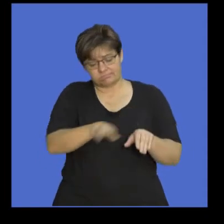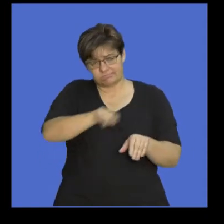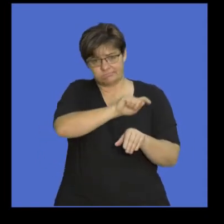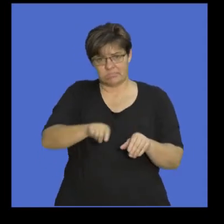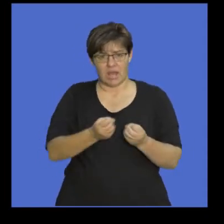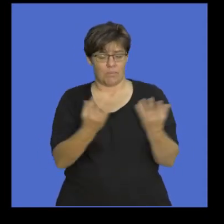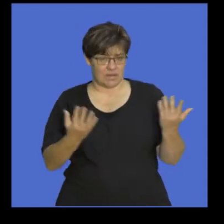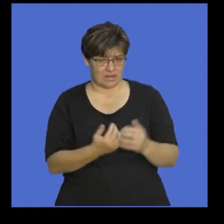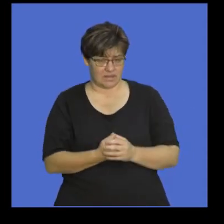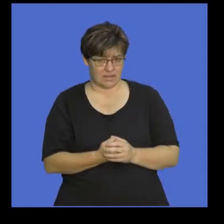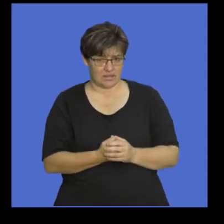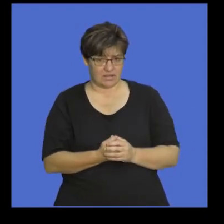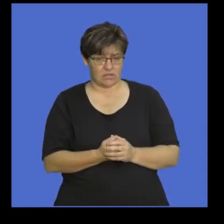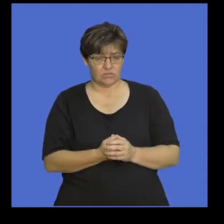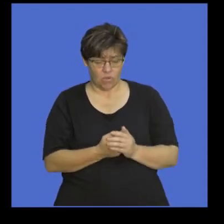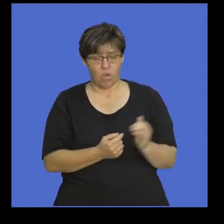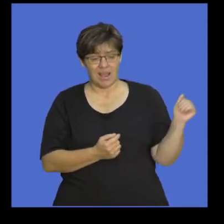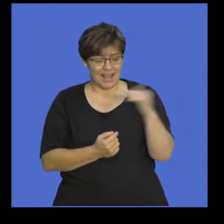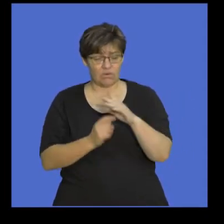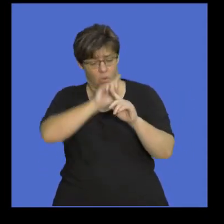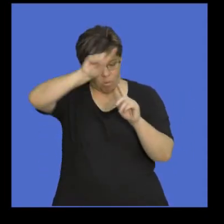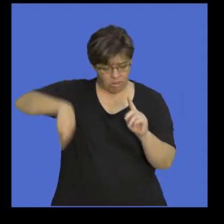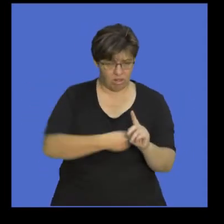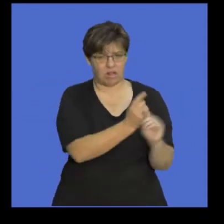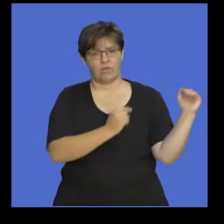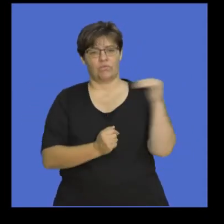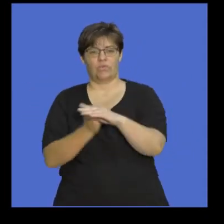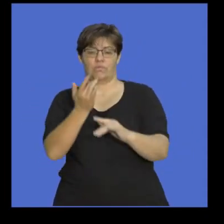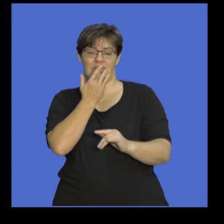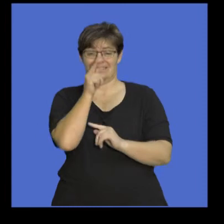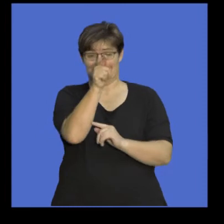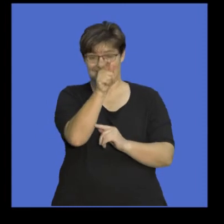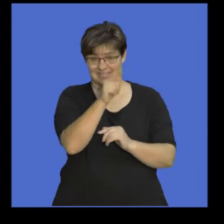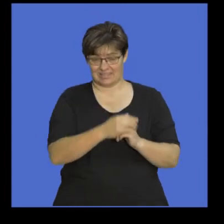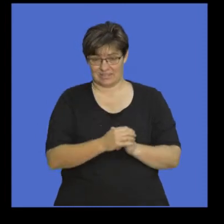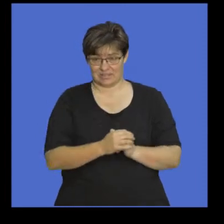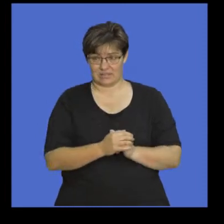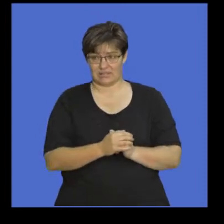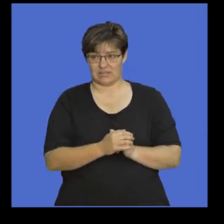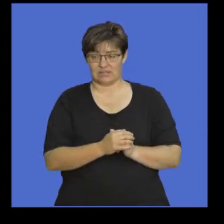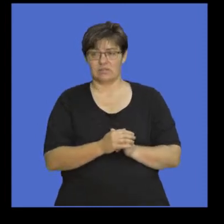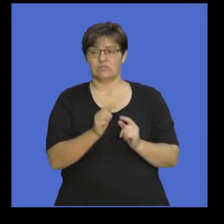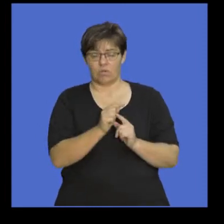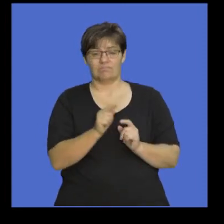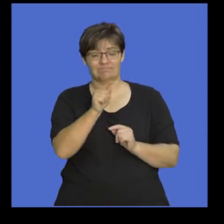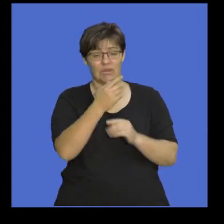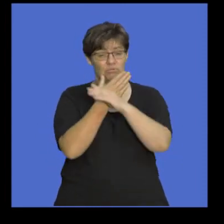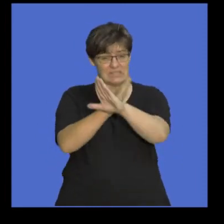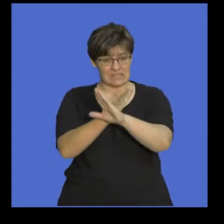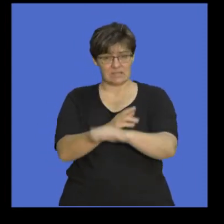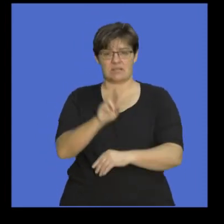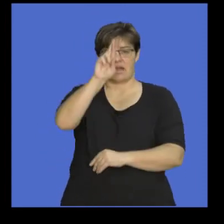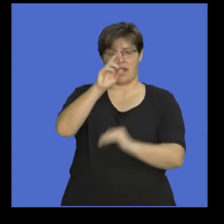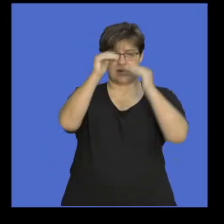the current will pass through the battery. So this is total resistance. We would abbreviate it as R subscript